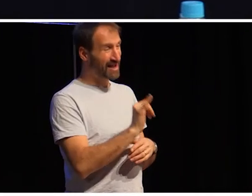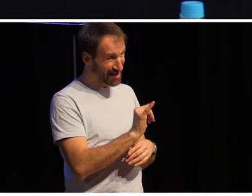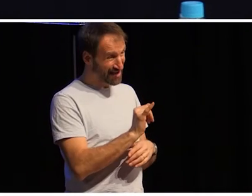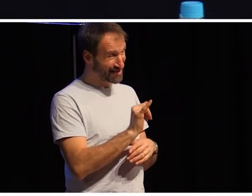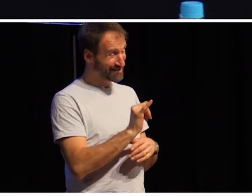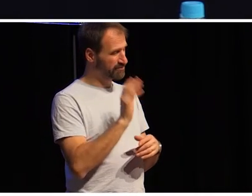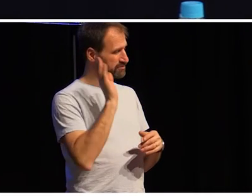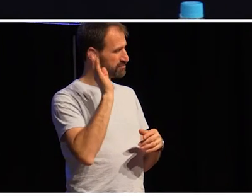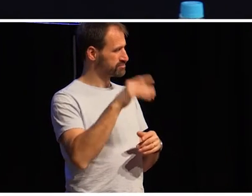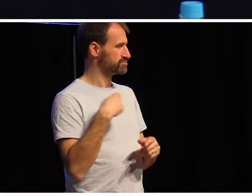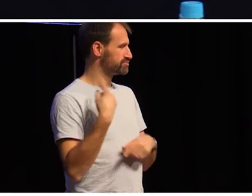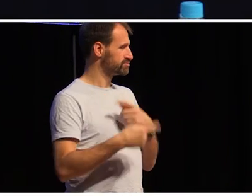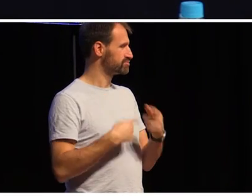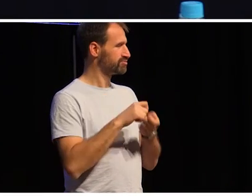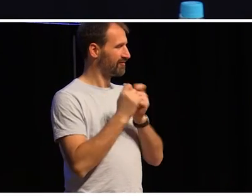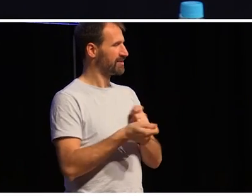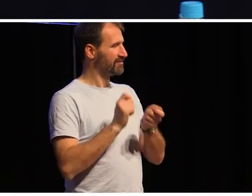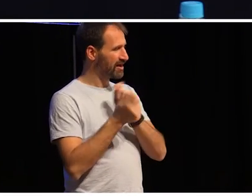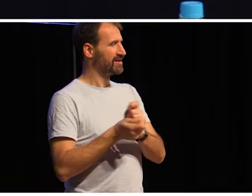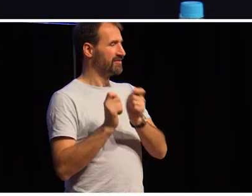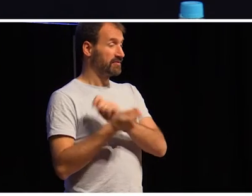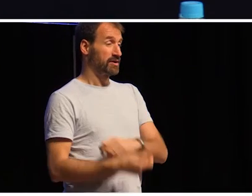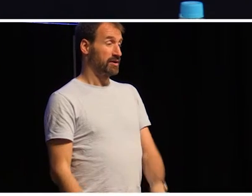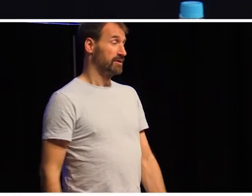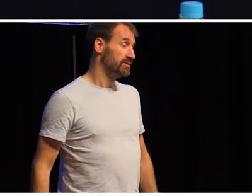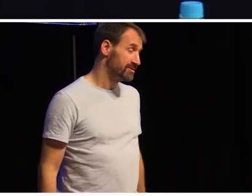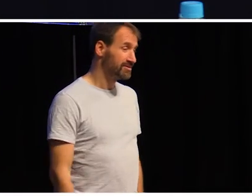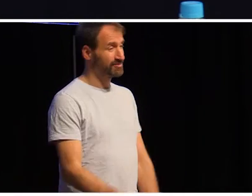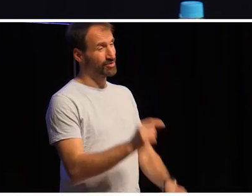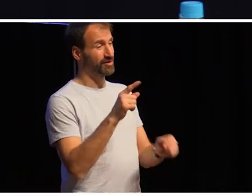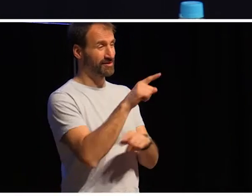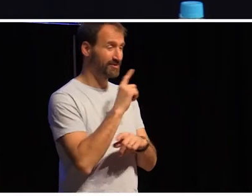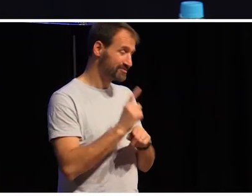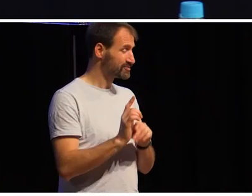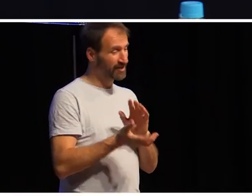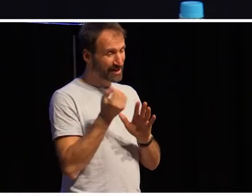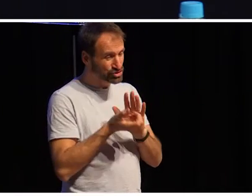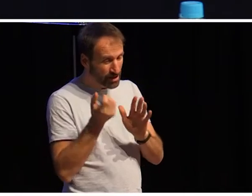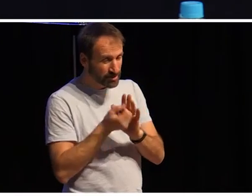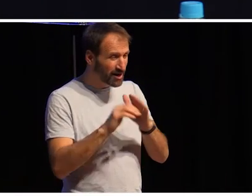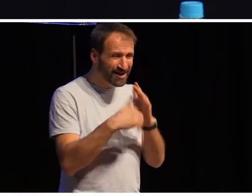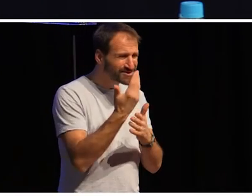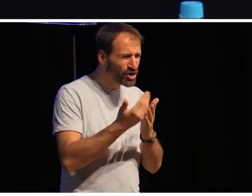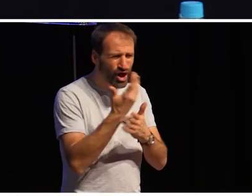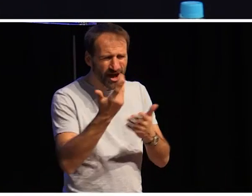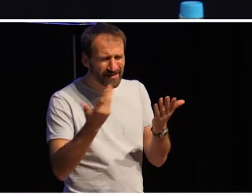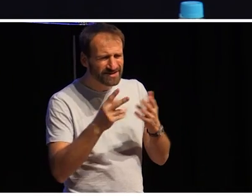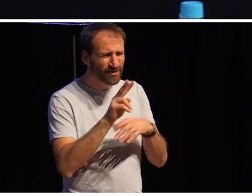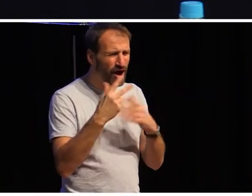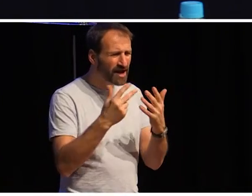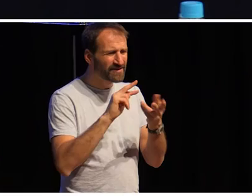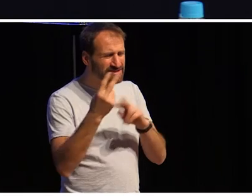frequently, which has you play mostly catch up with every new V8 version.